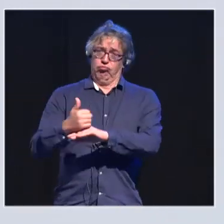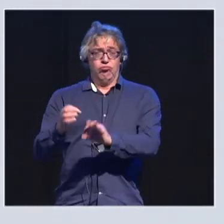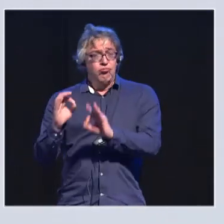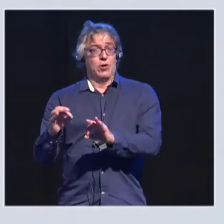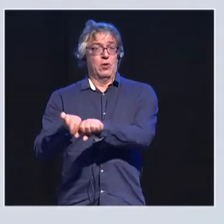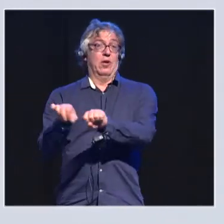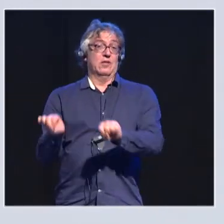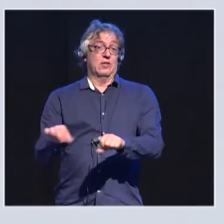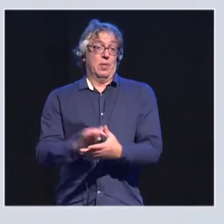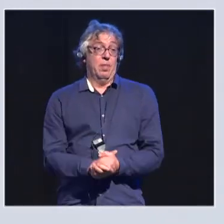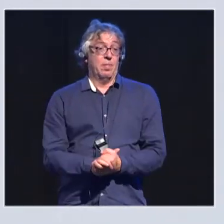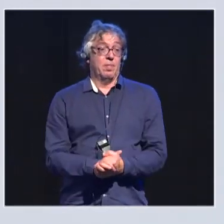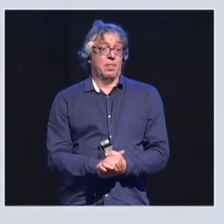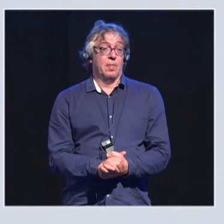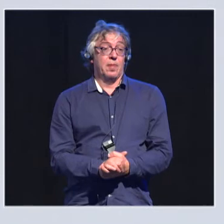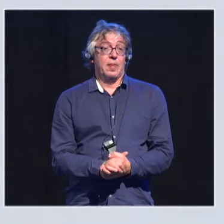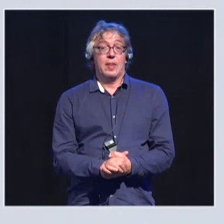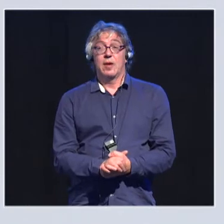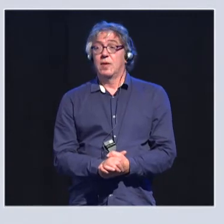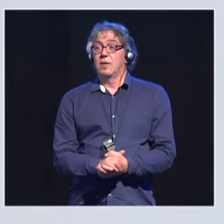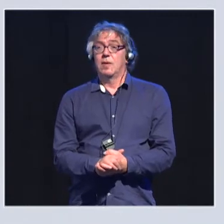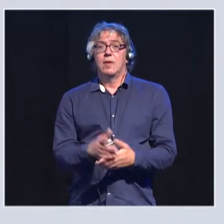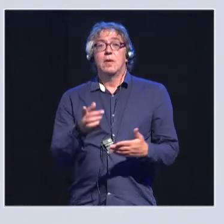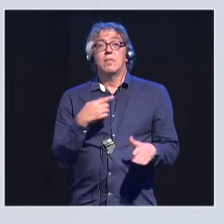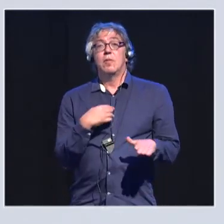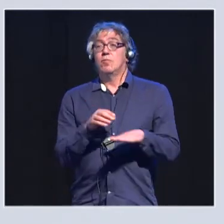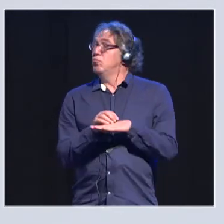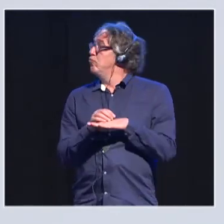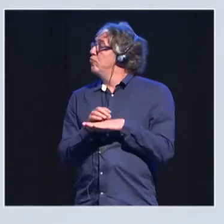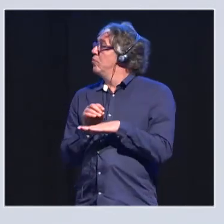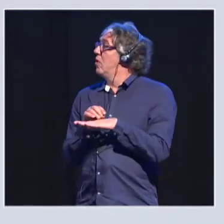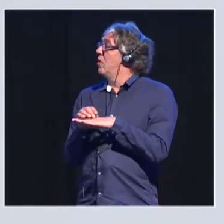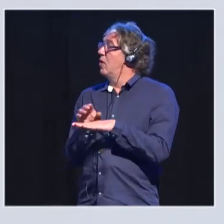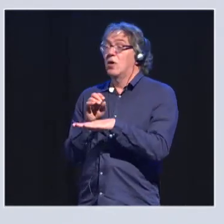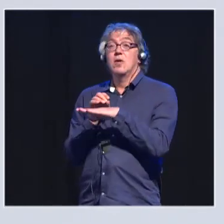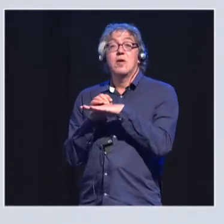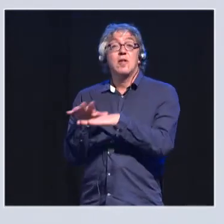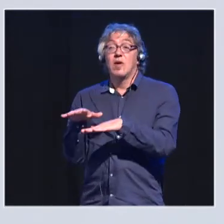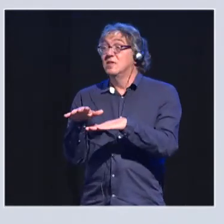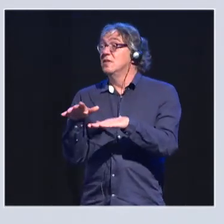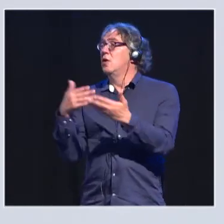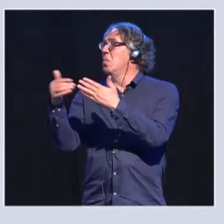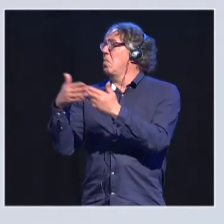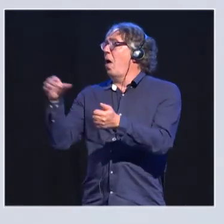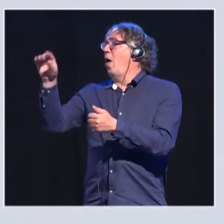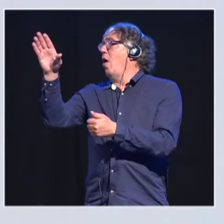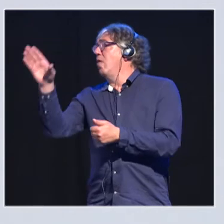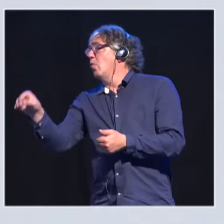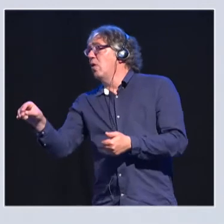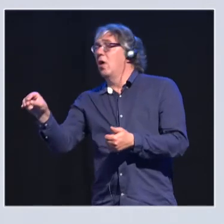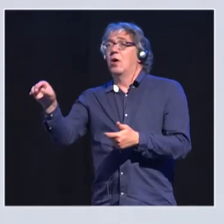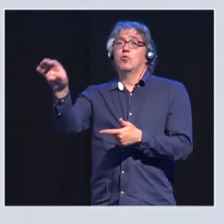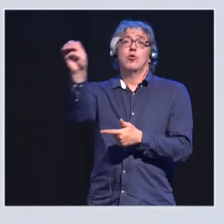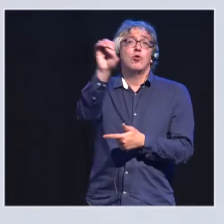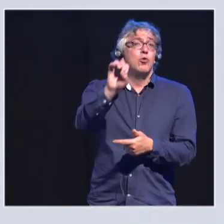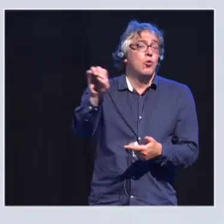And my advice to governments, once again, it doesn't matter. In Europe, in African continent,